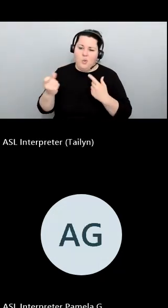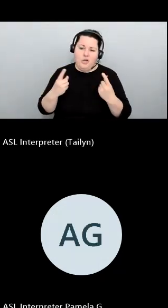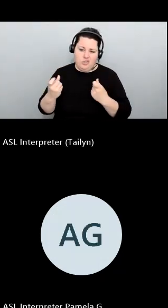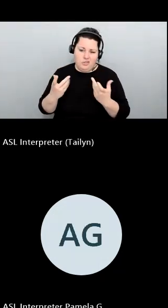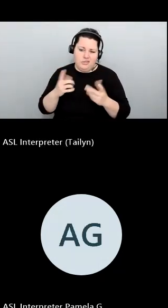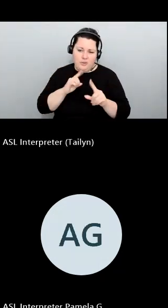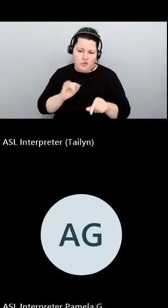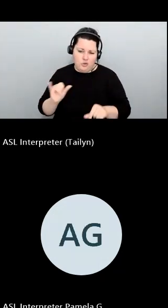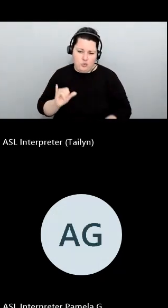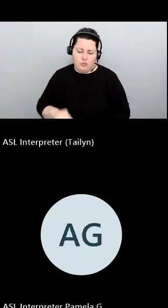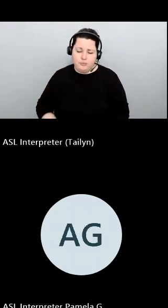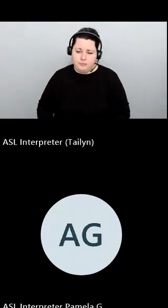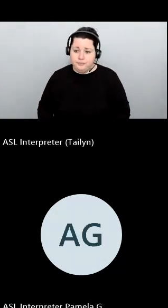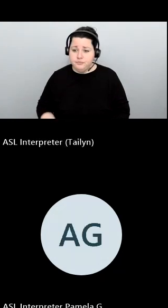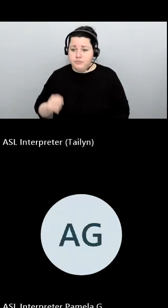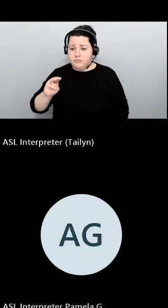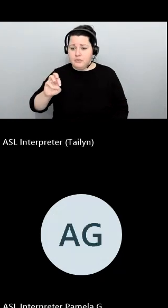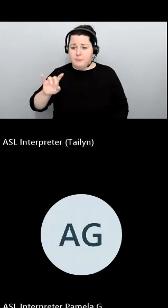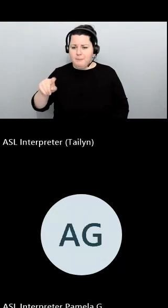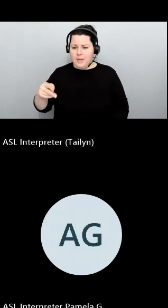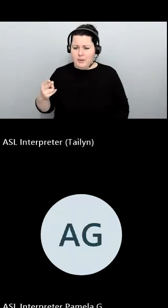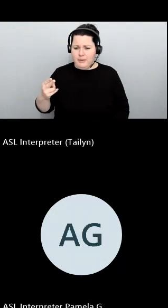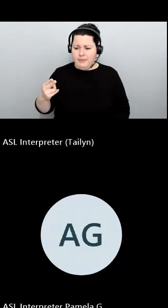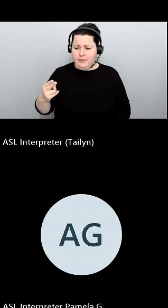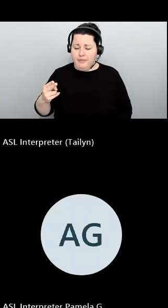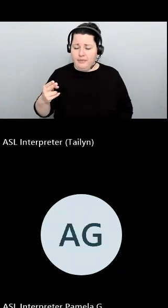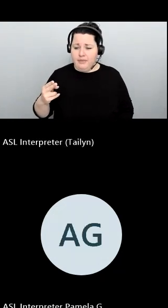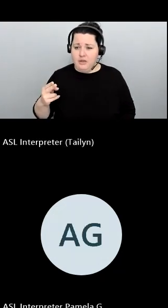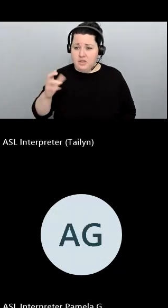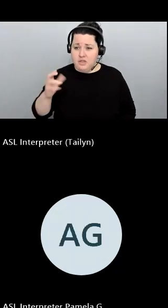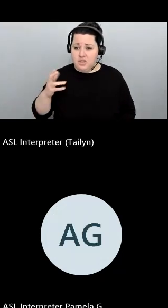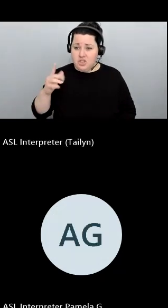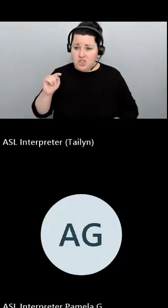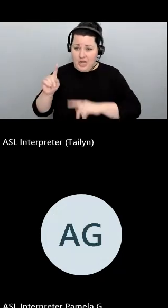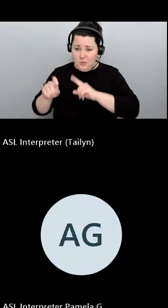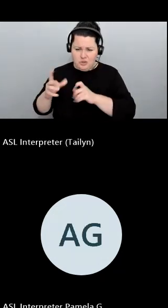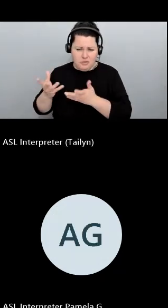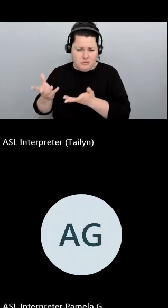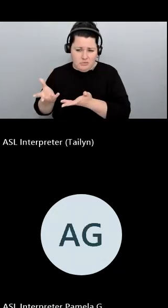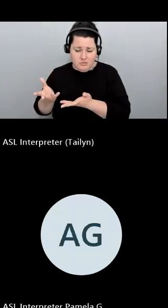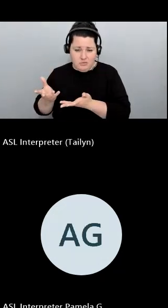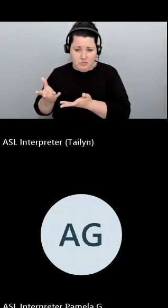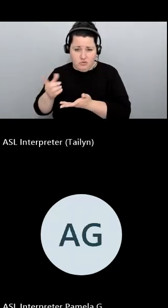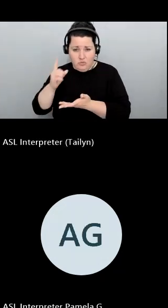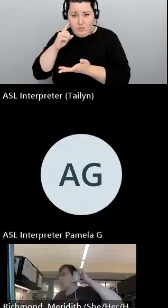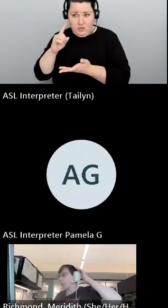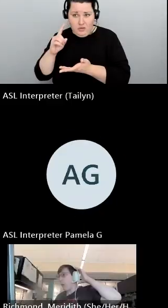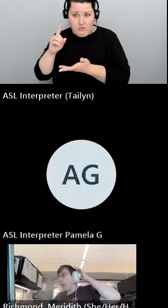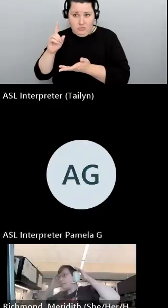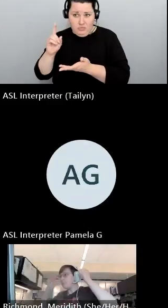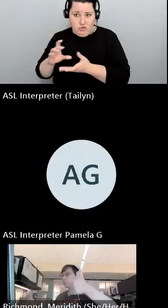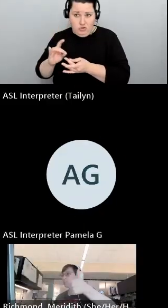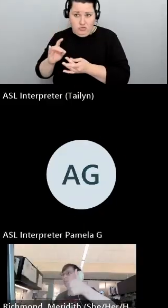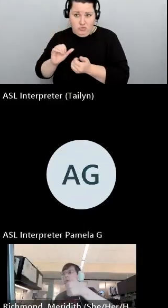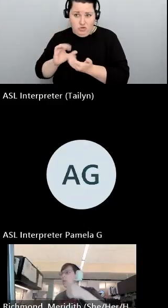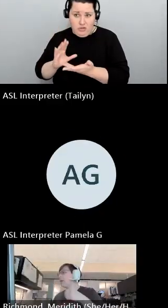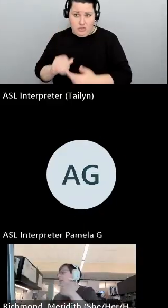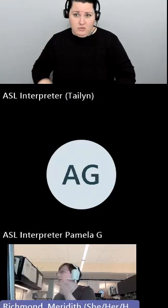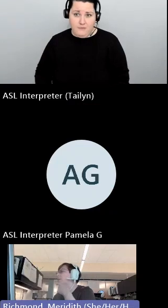questions. Meredith, how are we doing on questions in the chat? Is there anything you think verbally we should